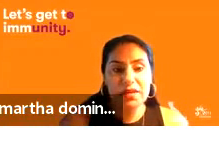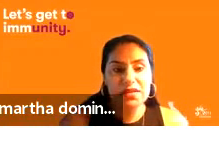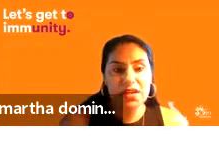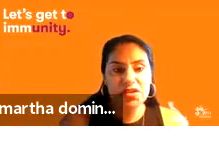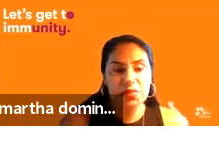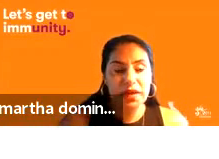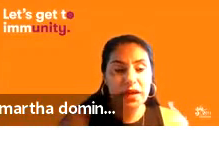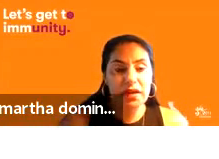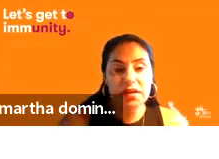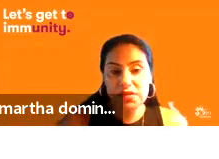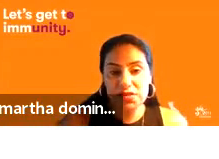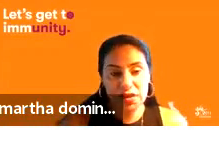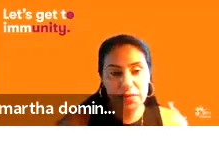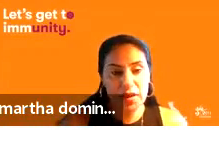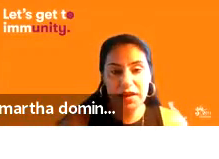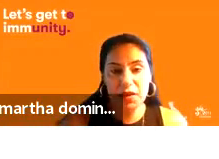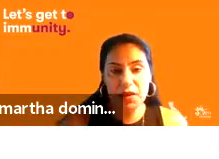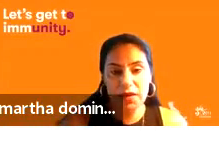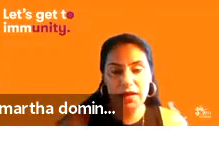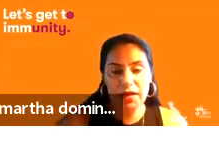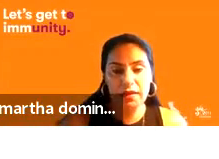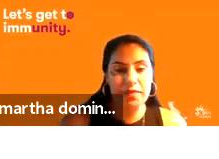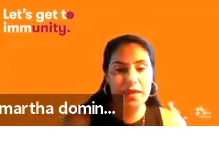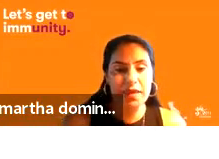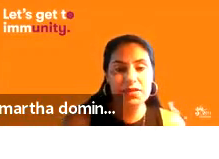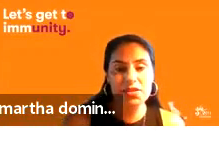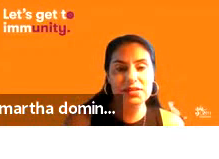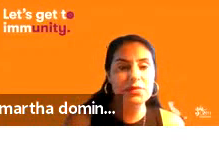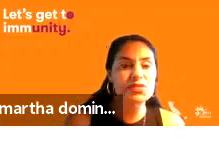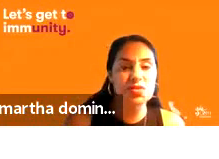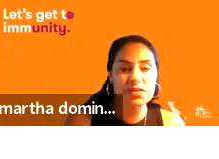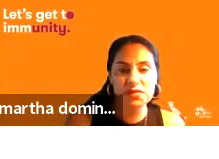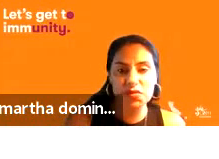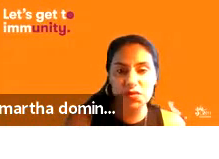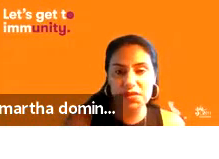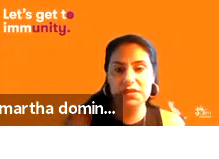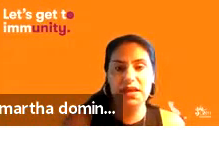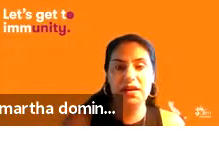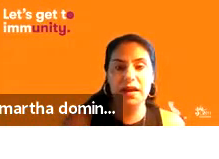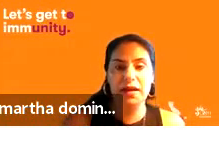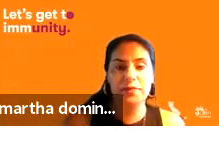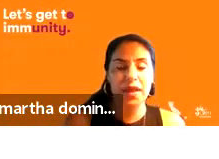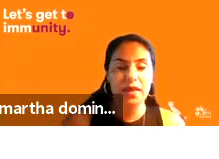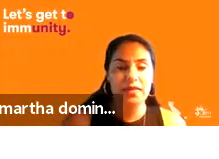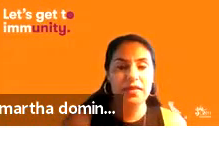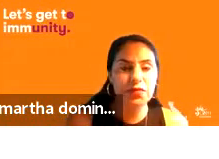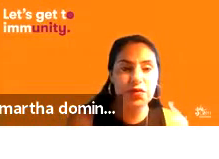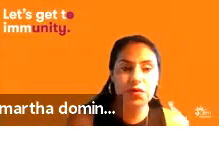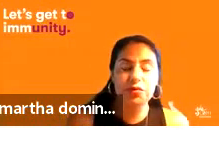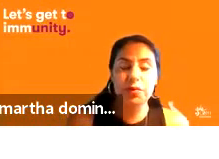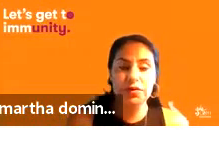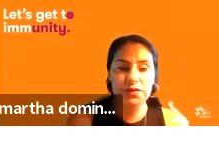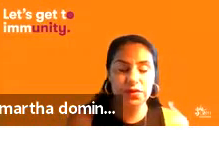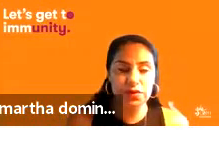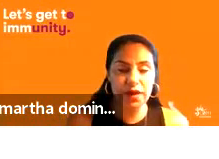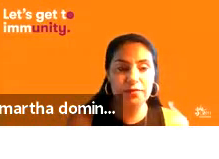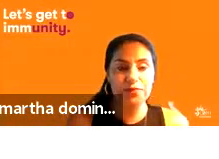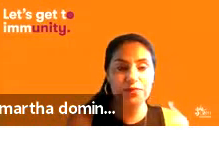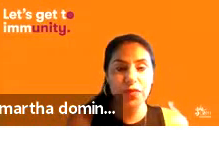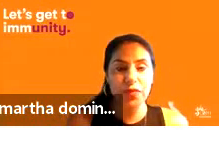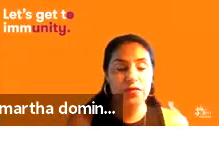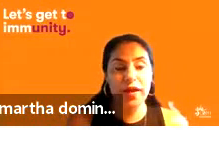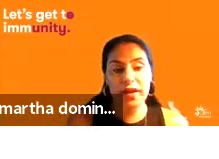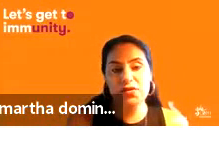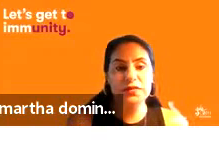Rejectors continue to be unconcerned about getting COVID, and that's just the mistrust of sources that through their